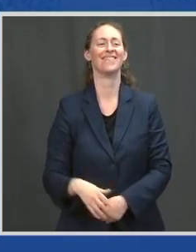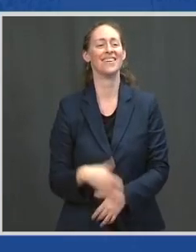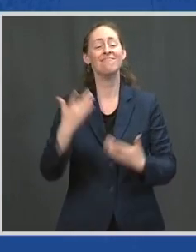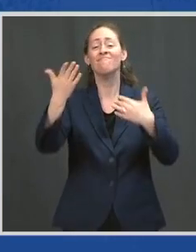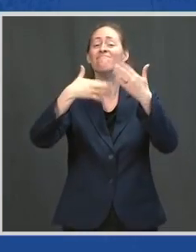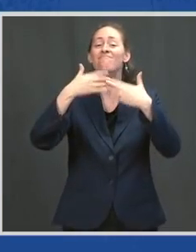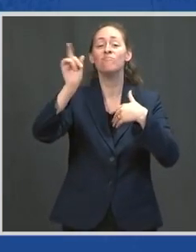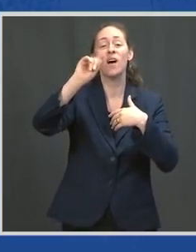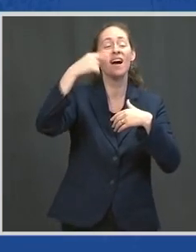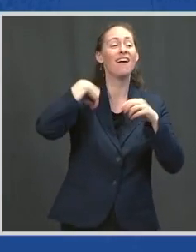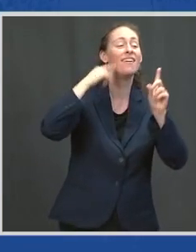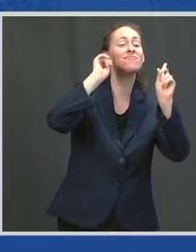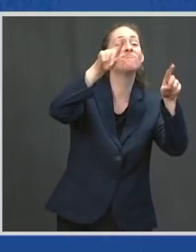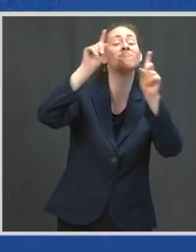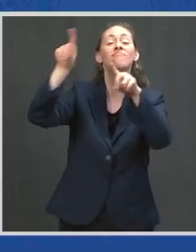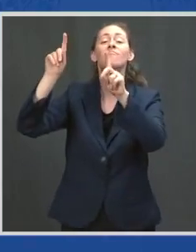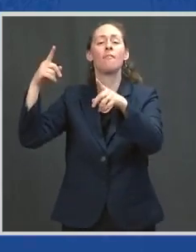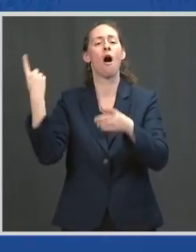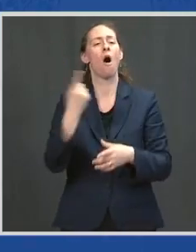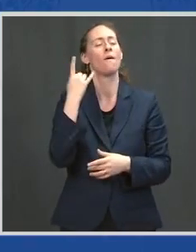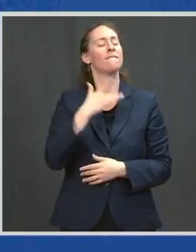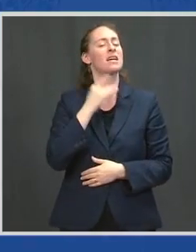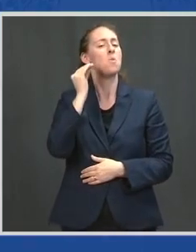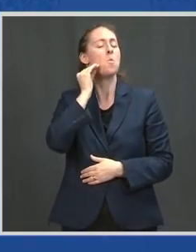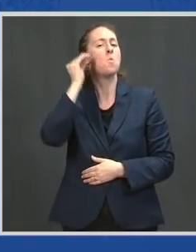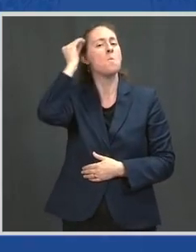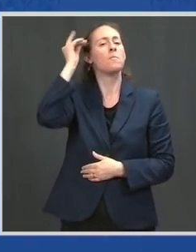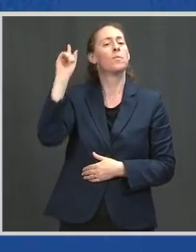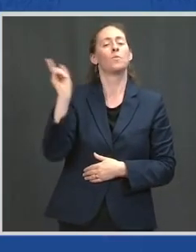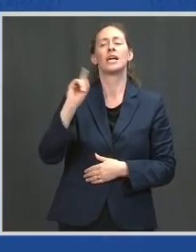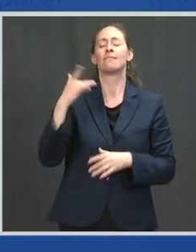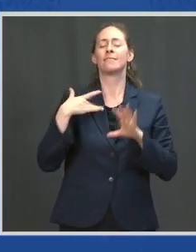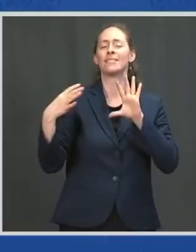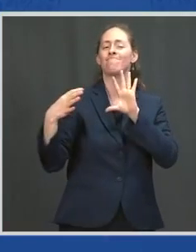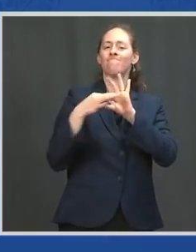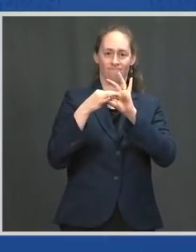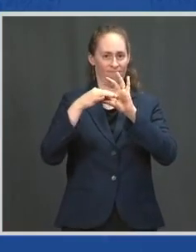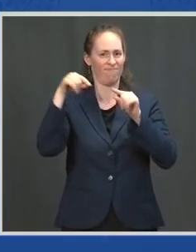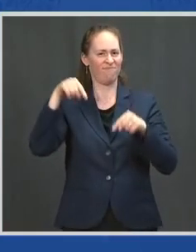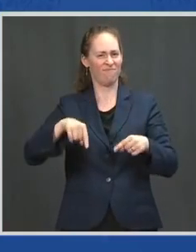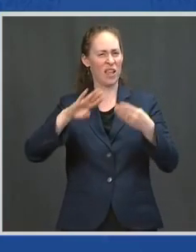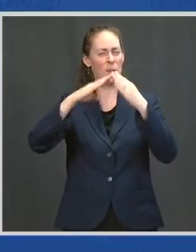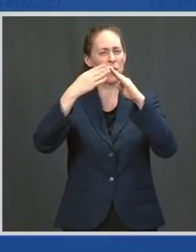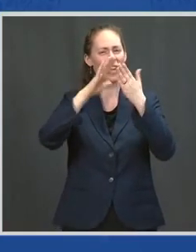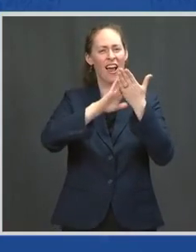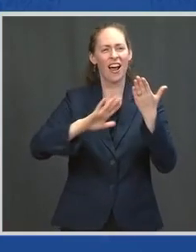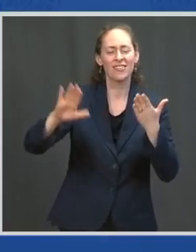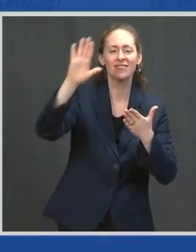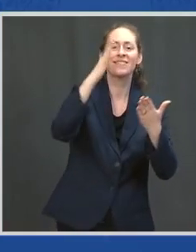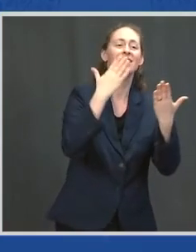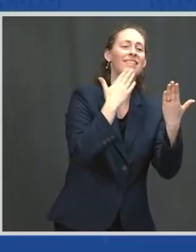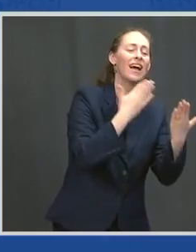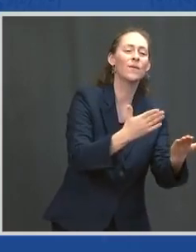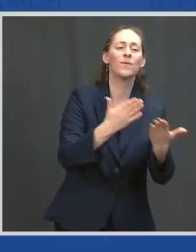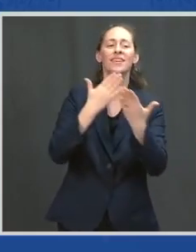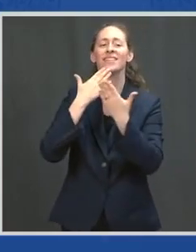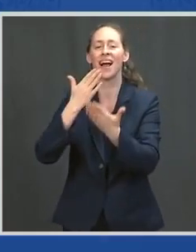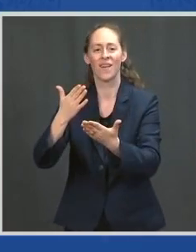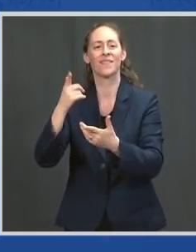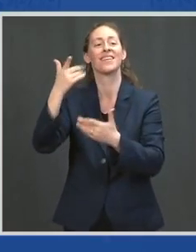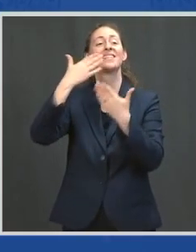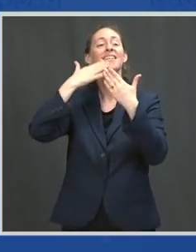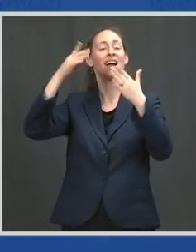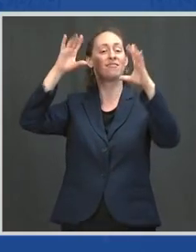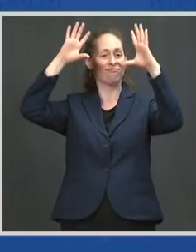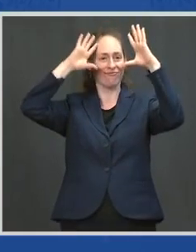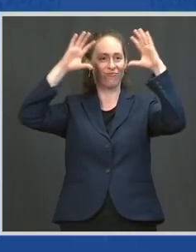most at home at community colleges. And so thank you to President Constant for your warm welcome.